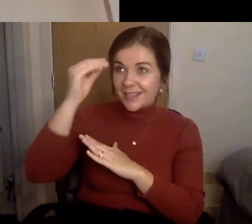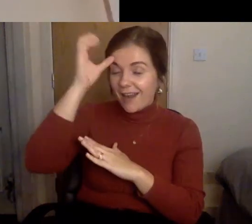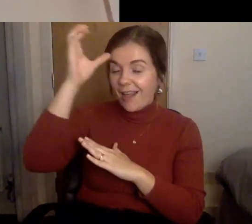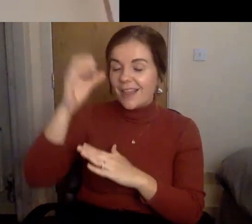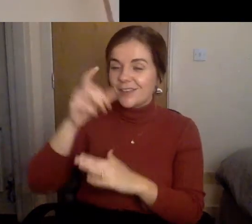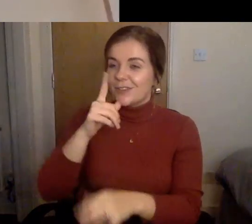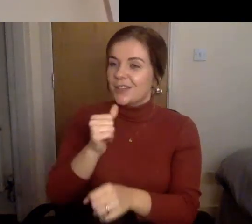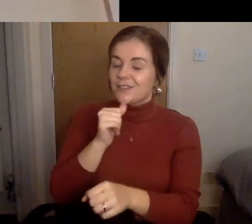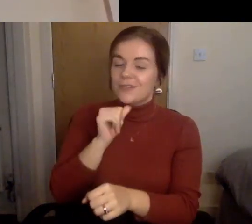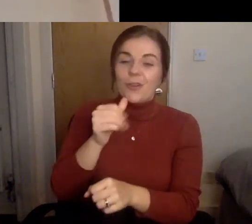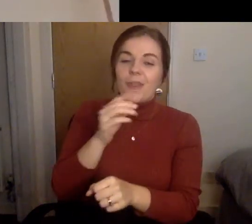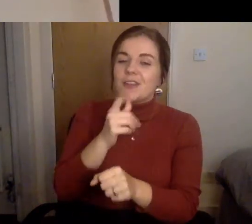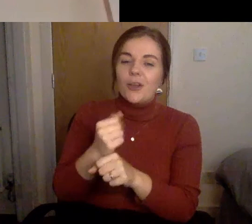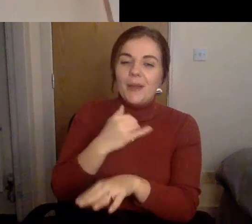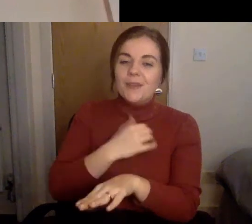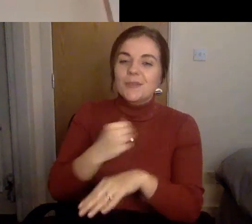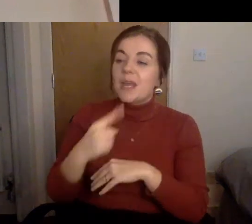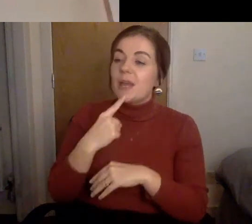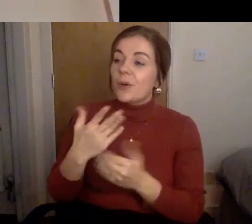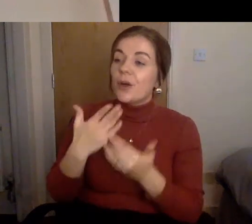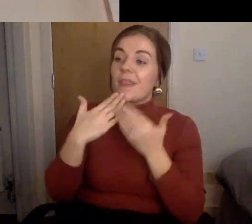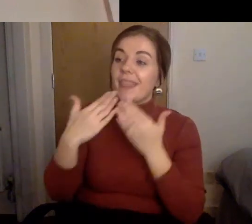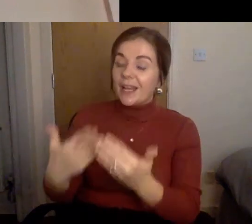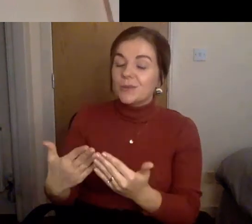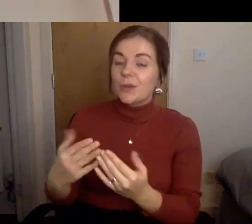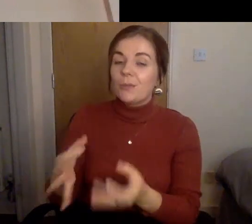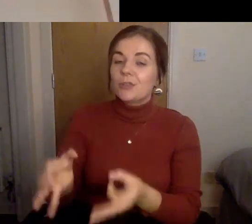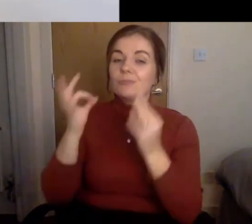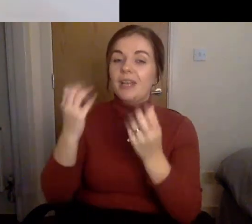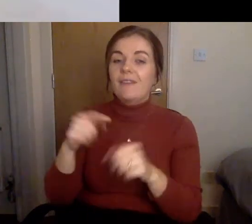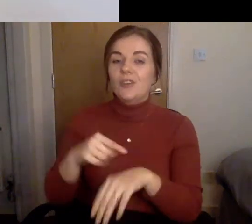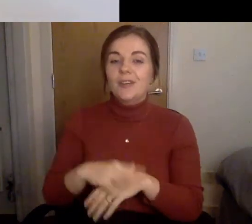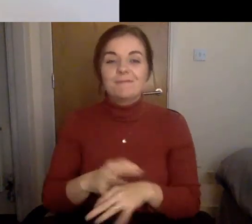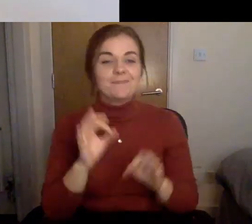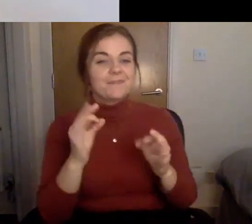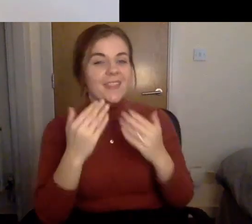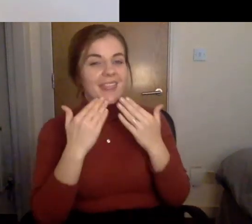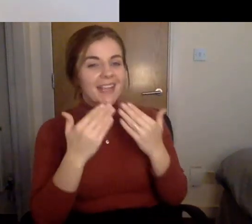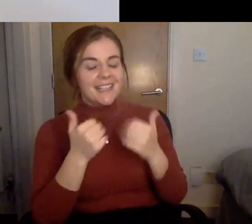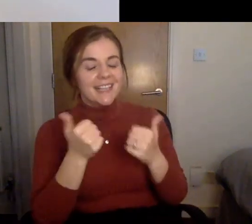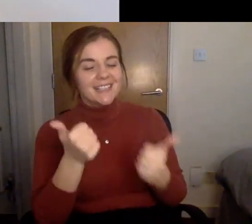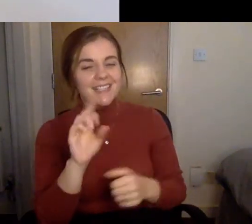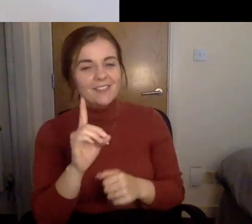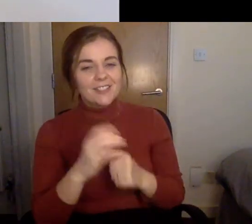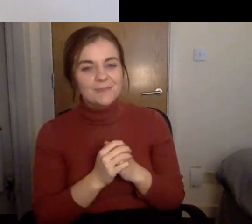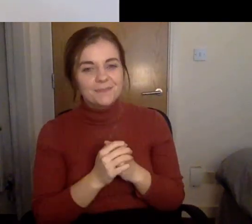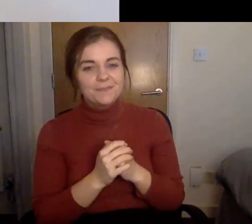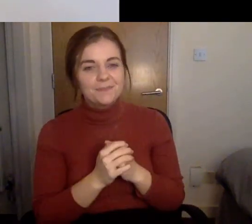today with you. But thanks so much. It's been really brilliant having you. My pleasure. My pleasure. Thanks, David.